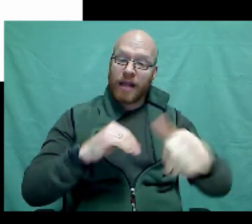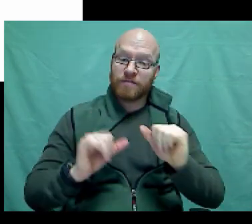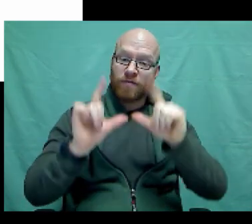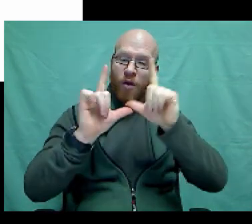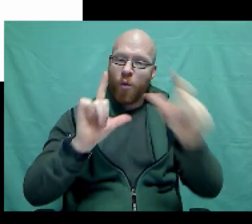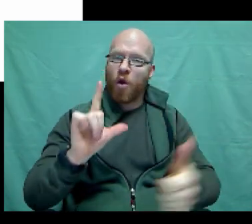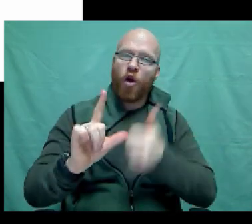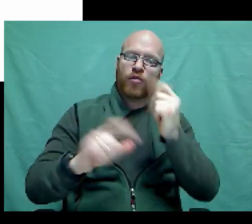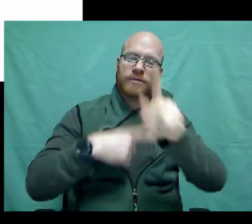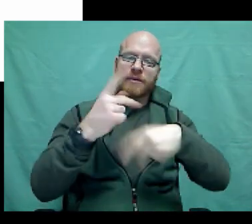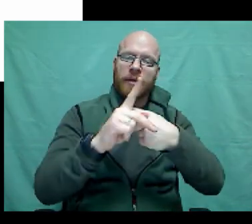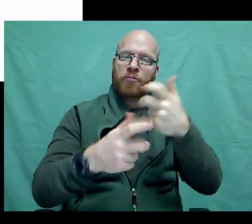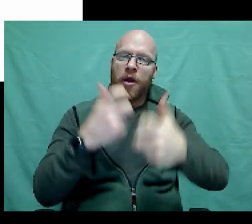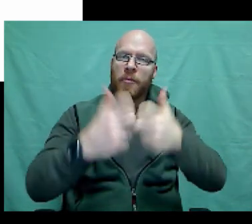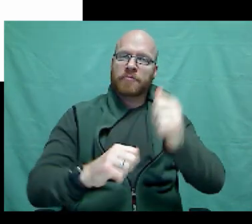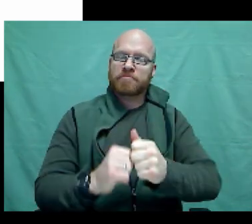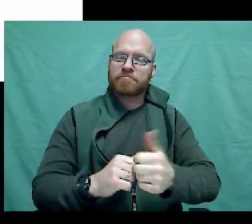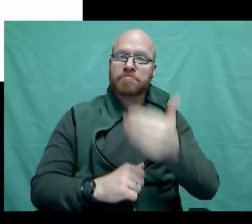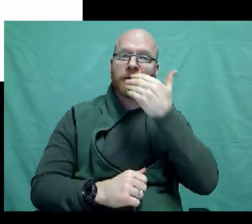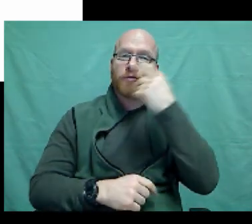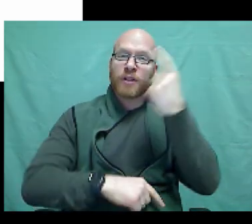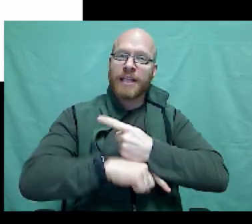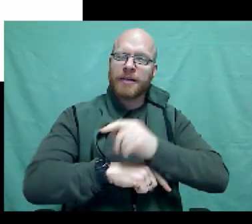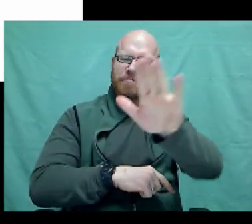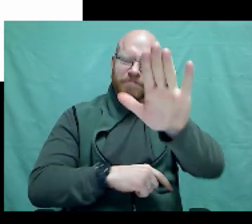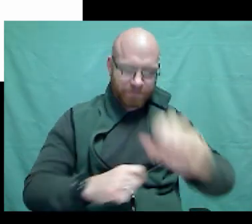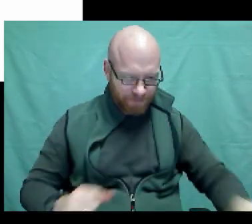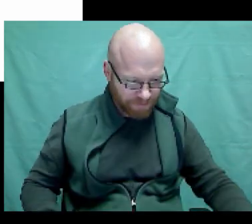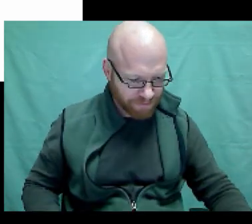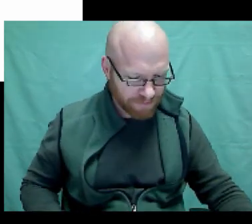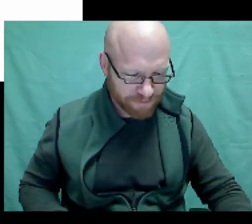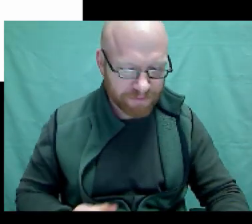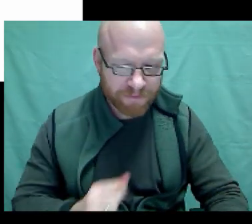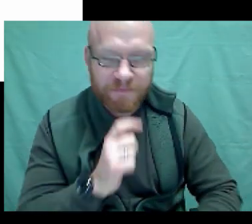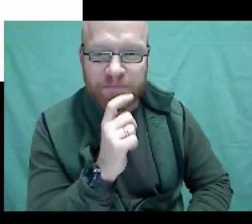You can go ahead and multiply and add them together, and it will come out to be true. Thanks for watching this vlog.